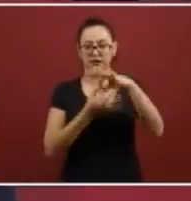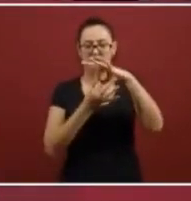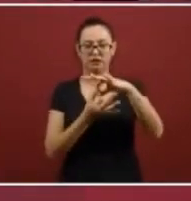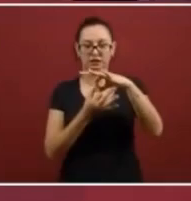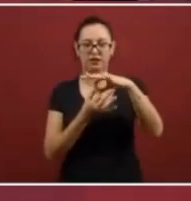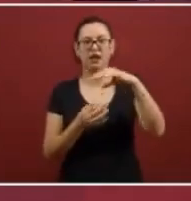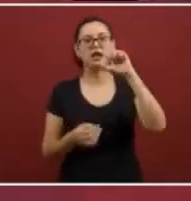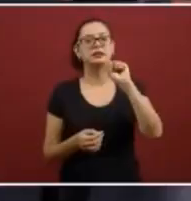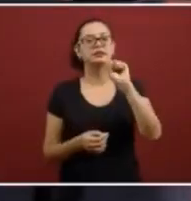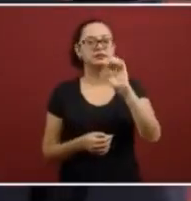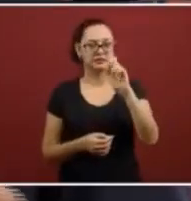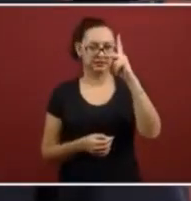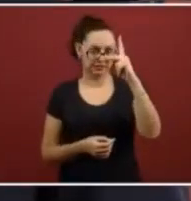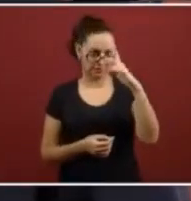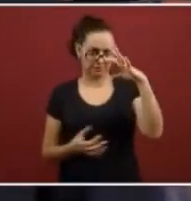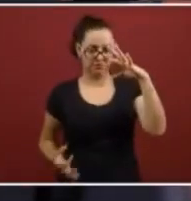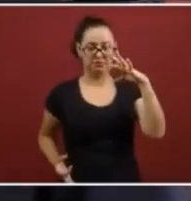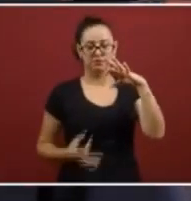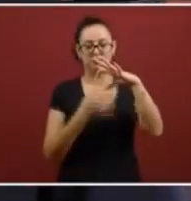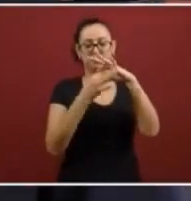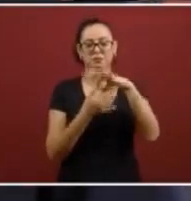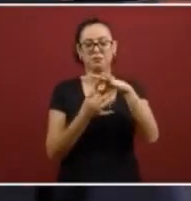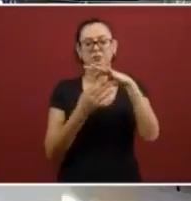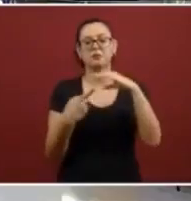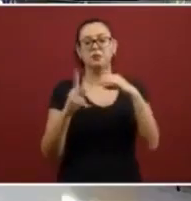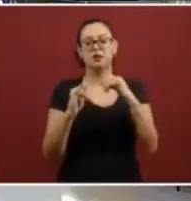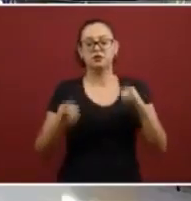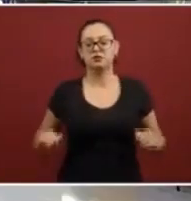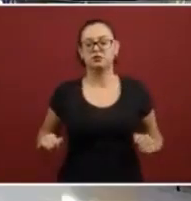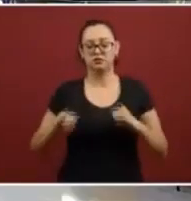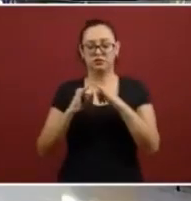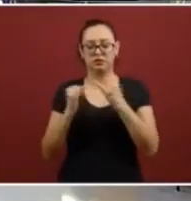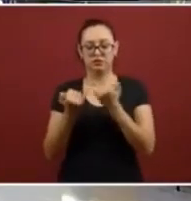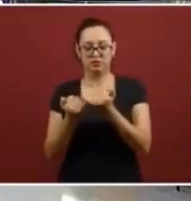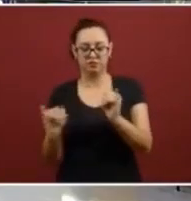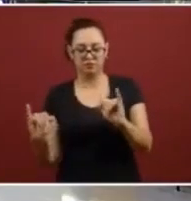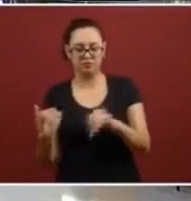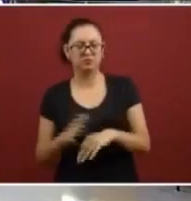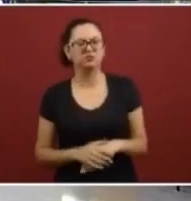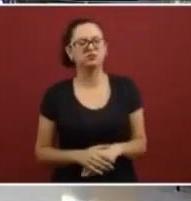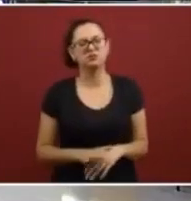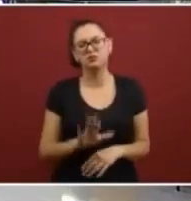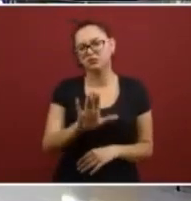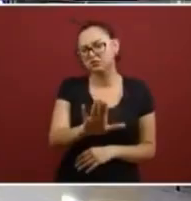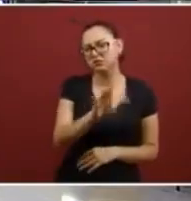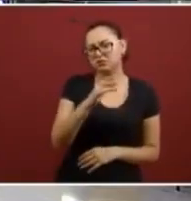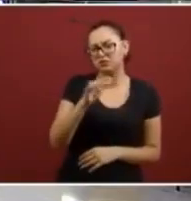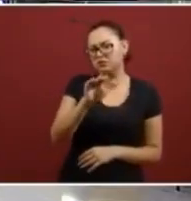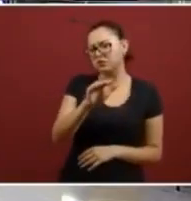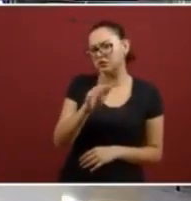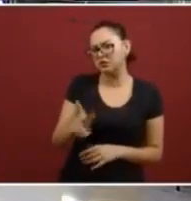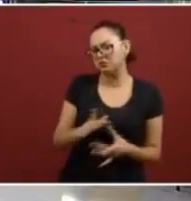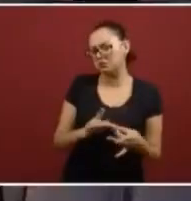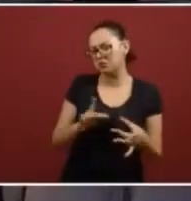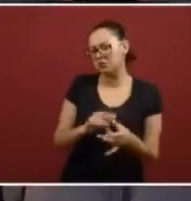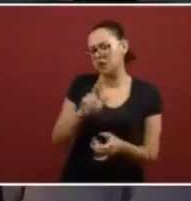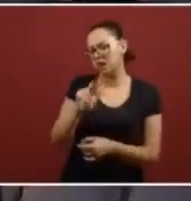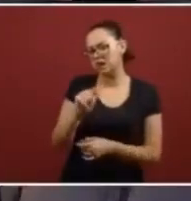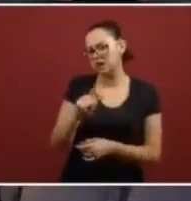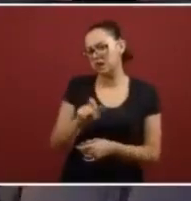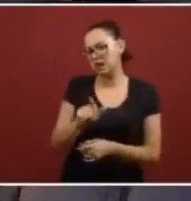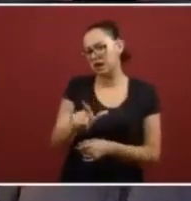head pero es sector, un organismo but it's a independiente. sub-organism which is usted habla de Raquel independent. Sosa, presidente. Nosotros tuvimos la oportunidad ya de